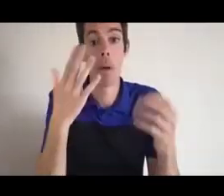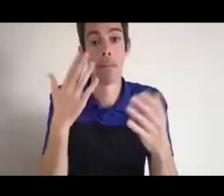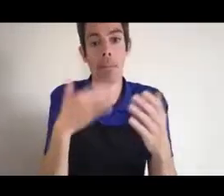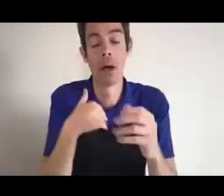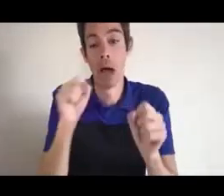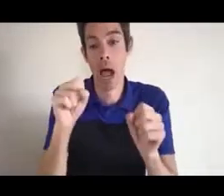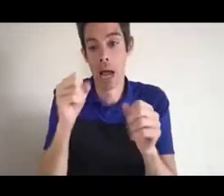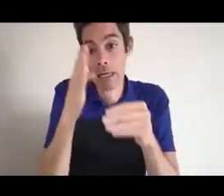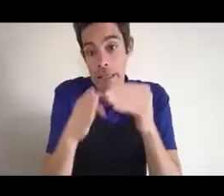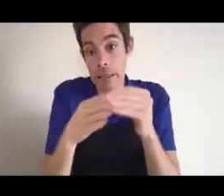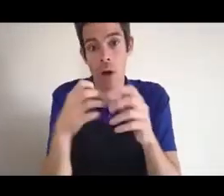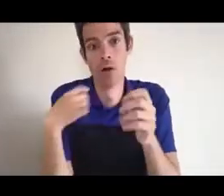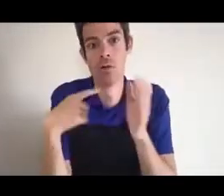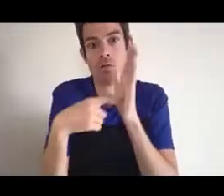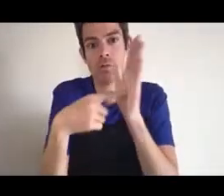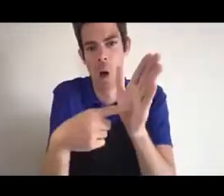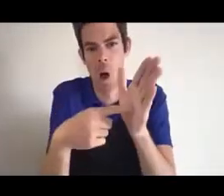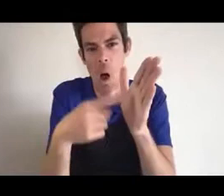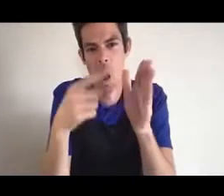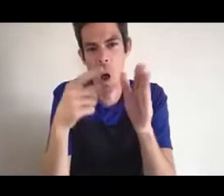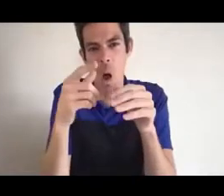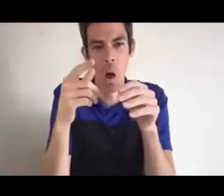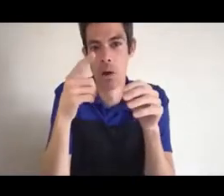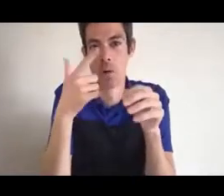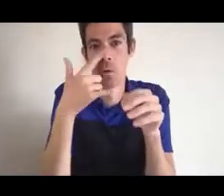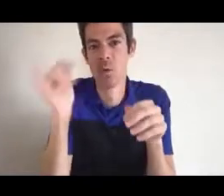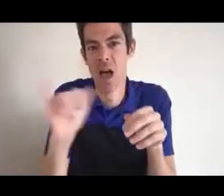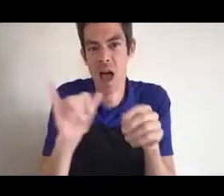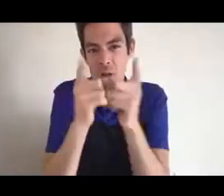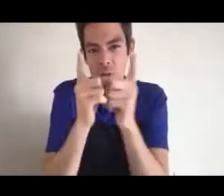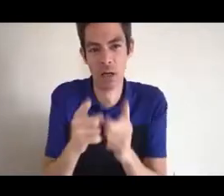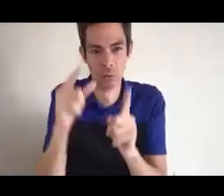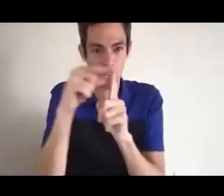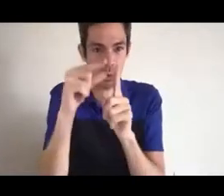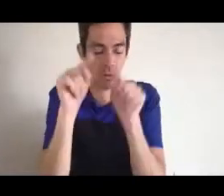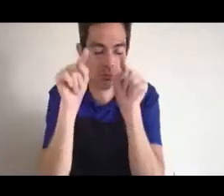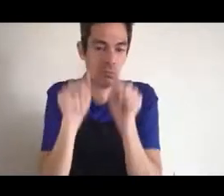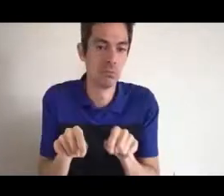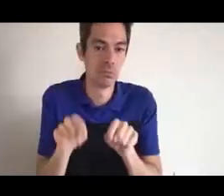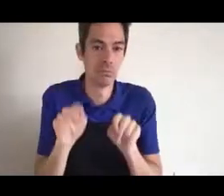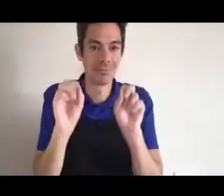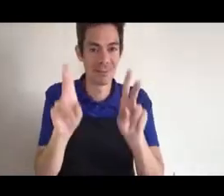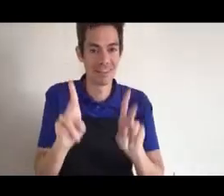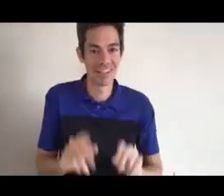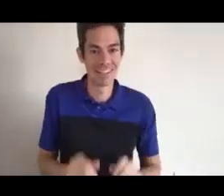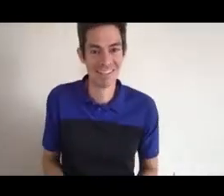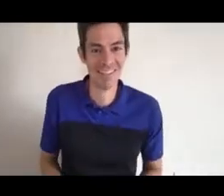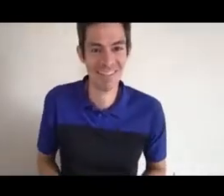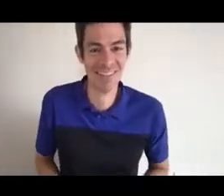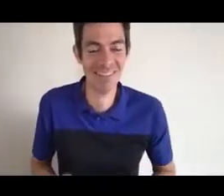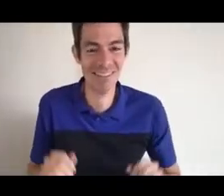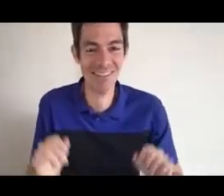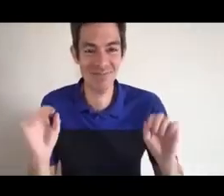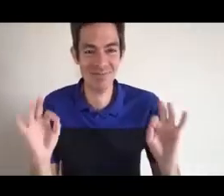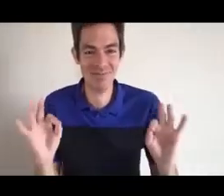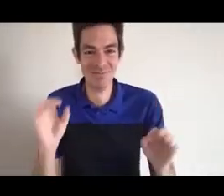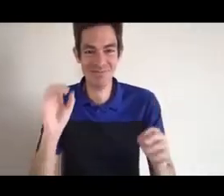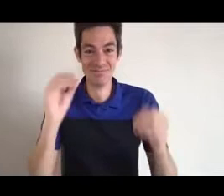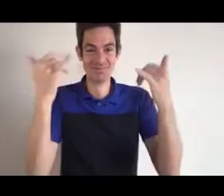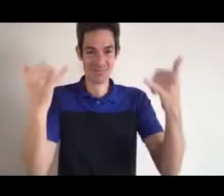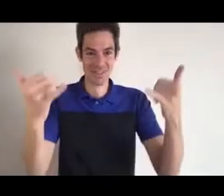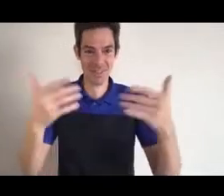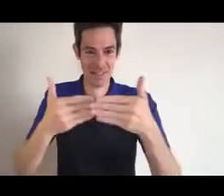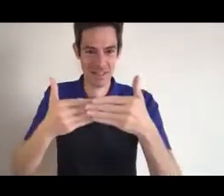some ideas for the future. So at the end of the workshop, maybe I can show you what it looks like, some of those word translations